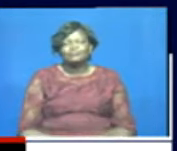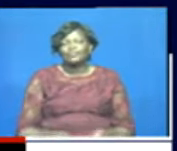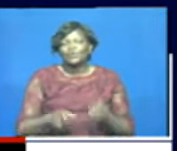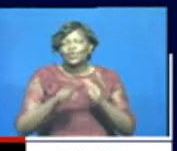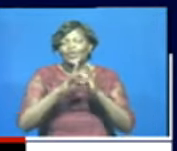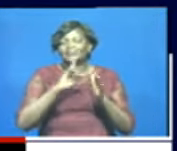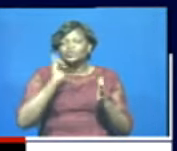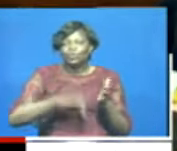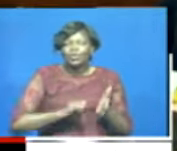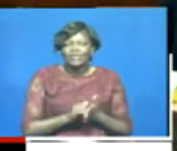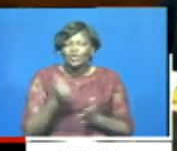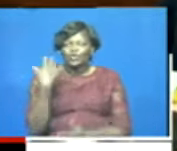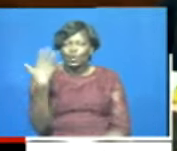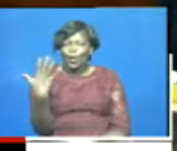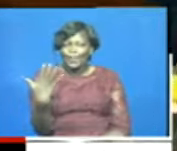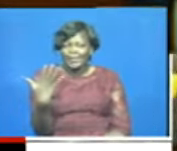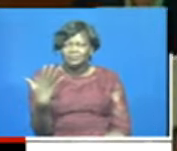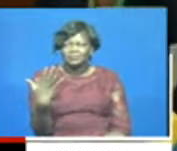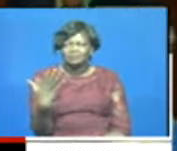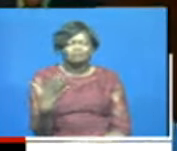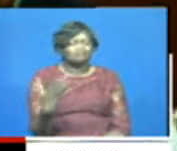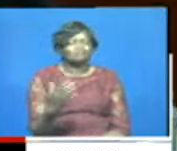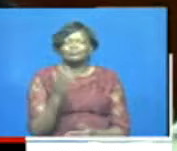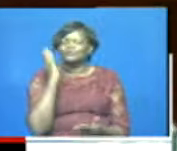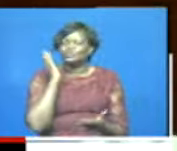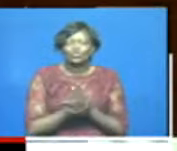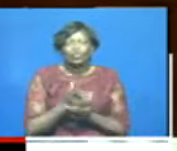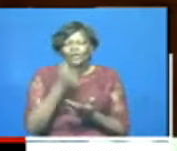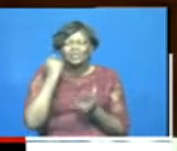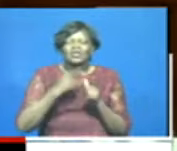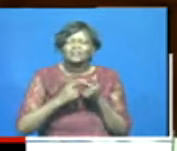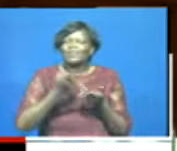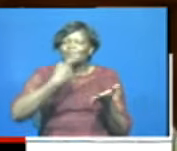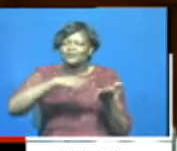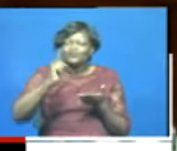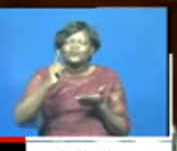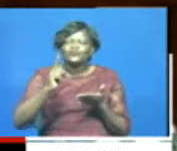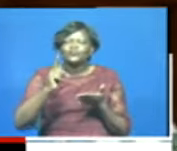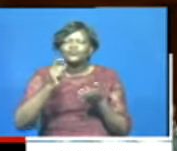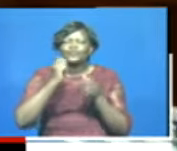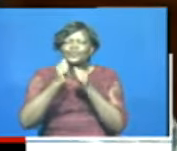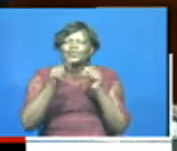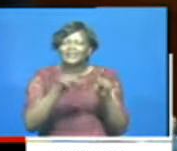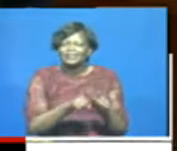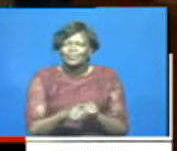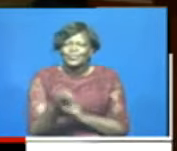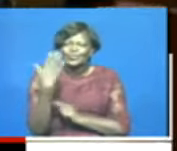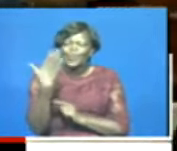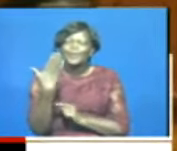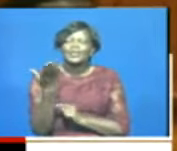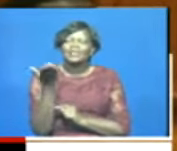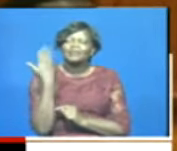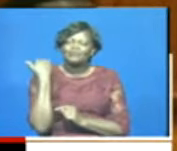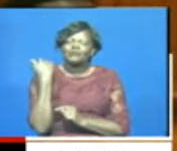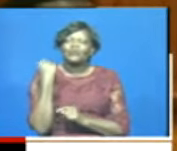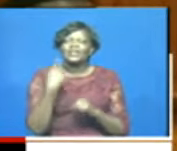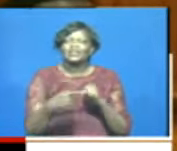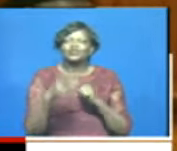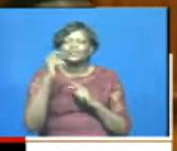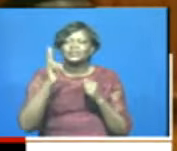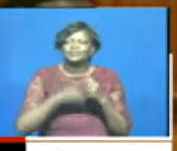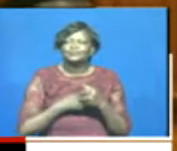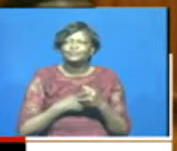that her documents are authentic and that she had been cleared to vie with the same documents in 2017. The